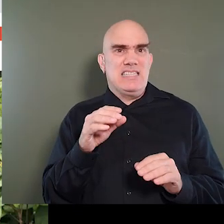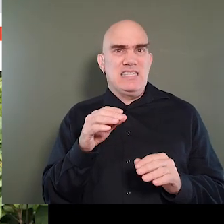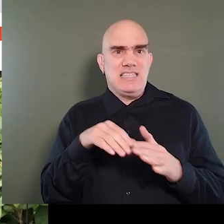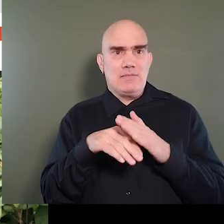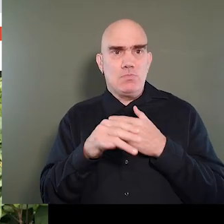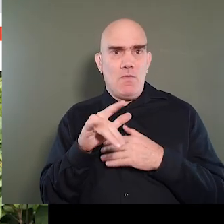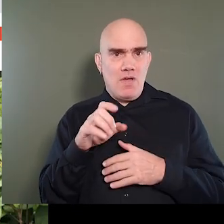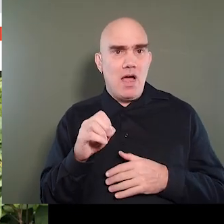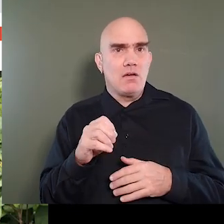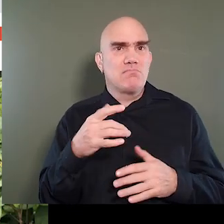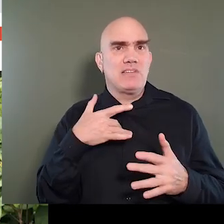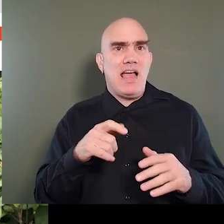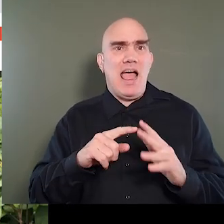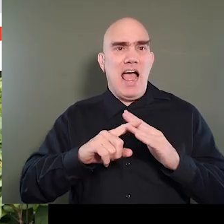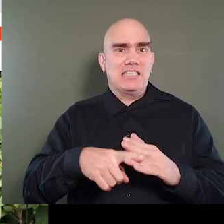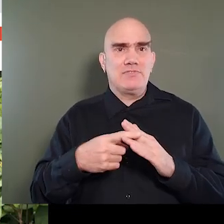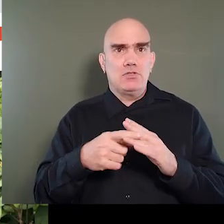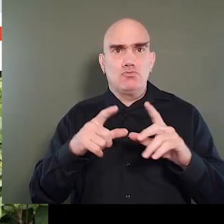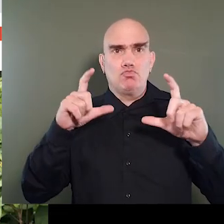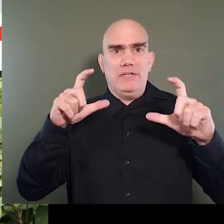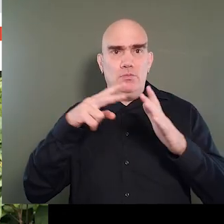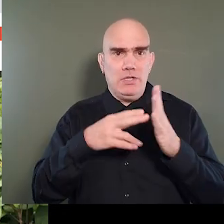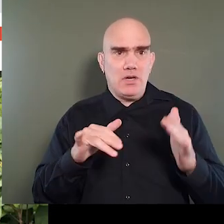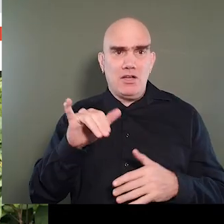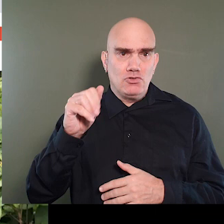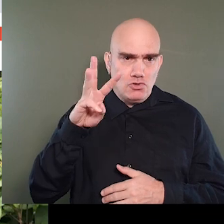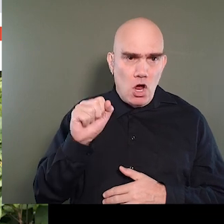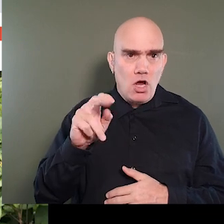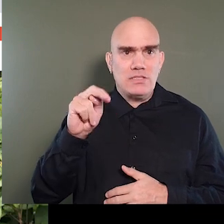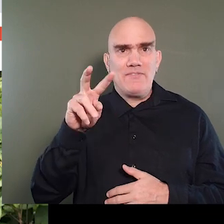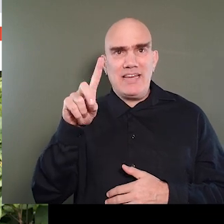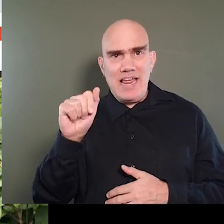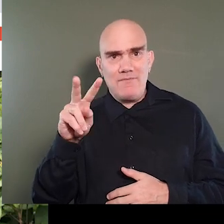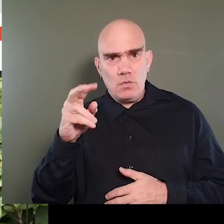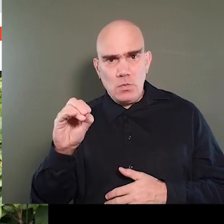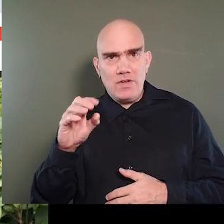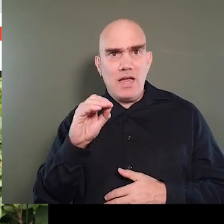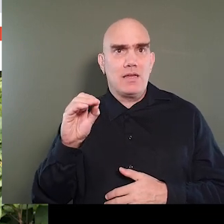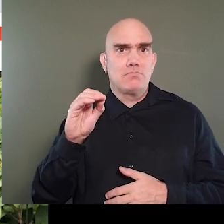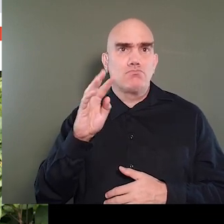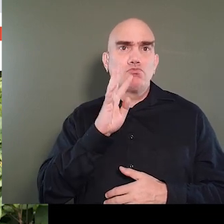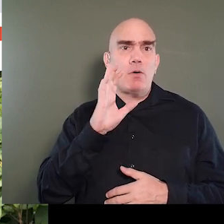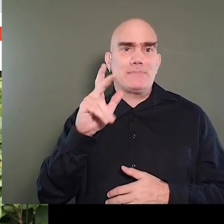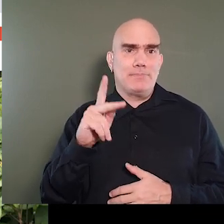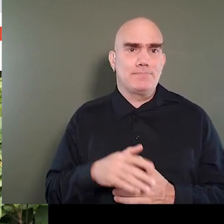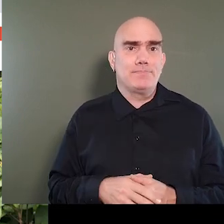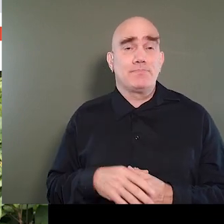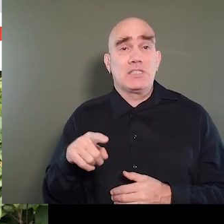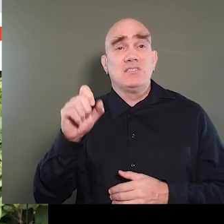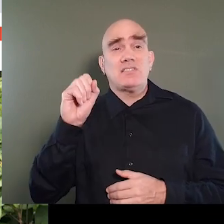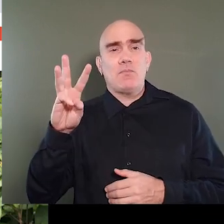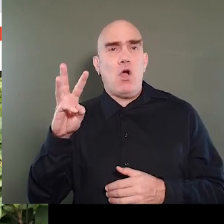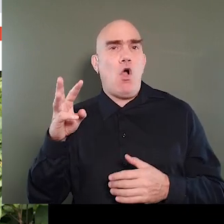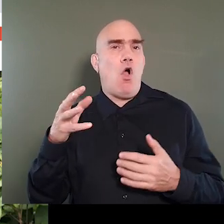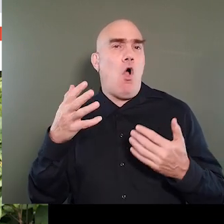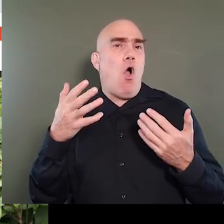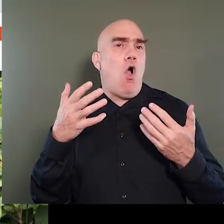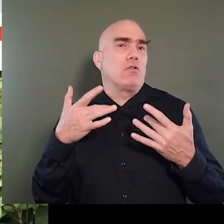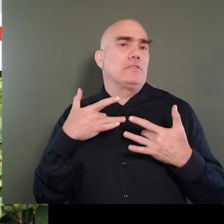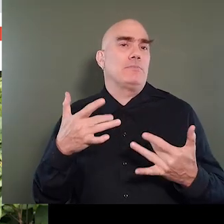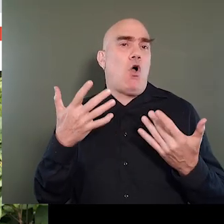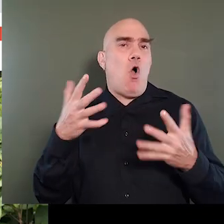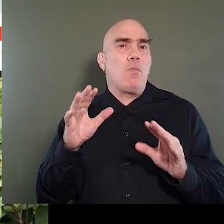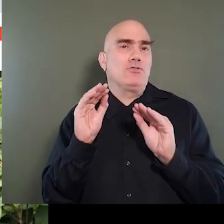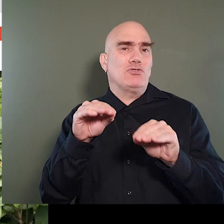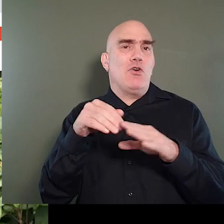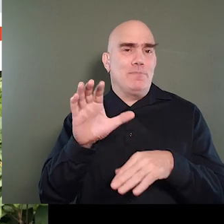website for screen readers such as JAWS, NVDA, VoiceOver, and TalkBack. These softwares are already typically installed